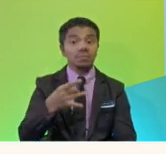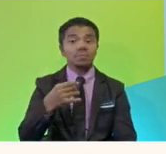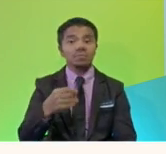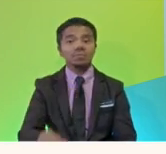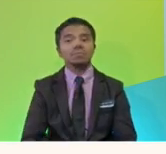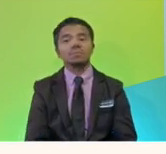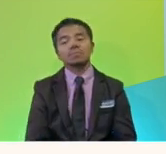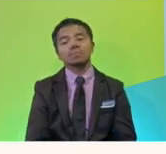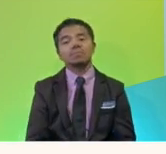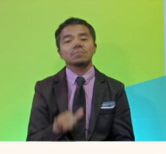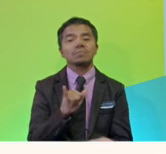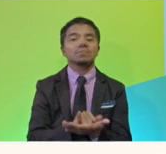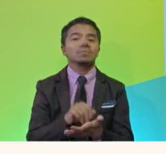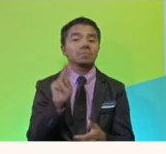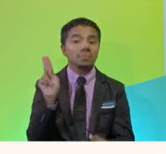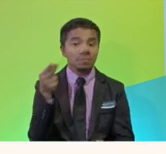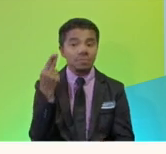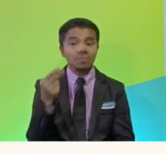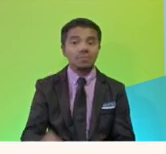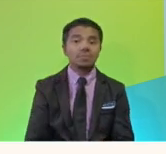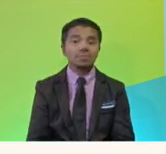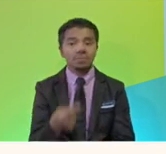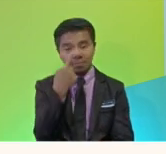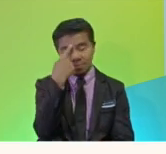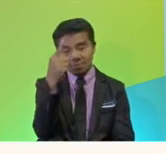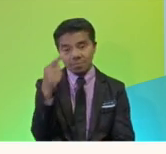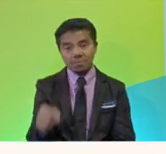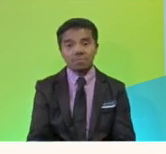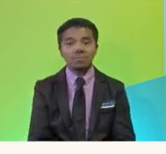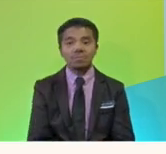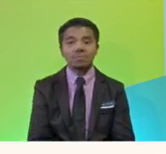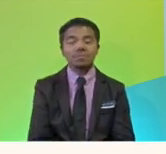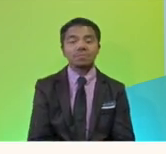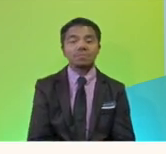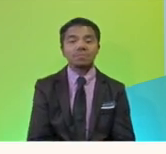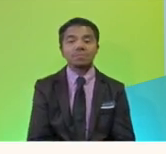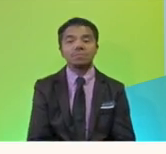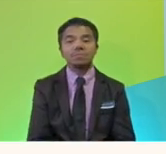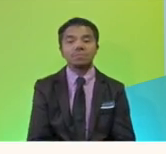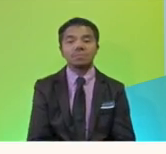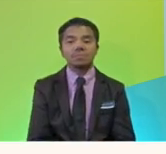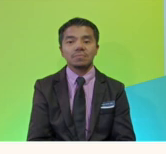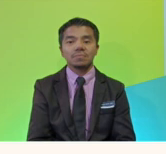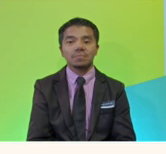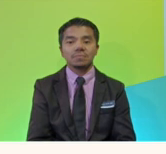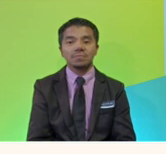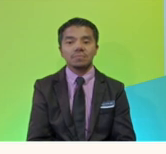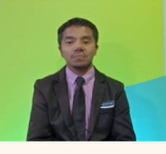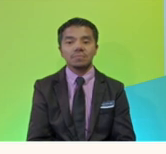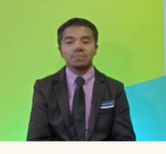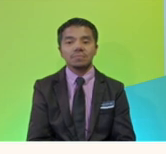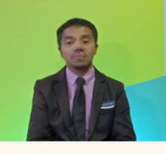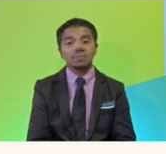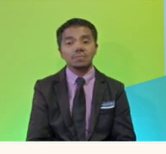just me, the sea, and a few other people who like peaceful, beautiful places as much as I do. For the same